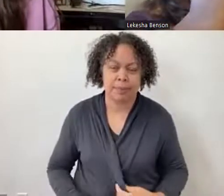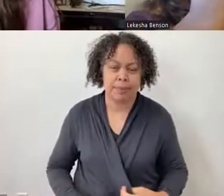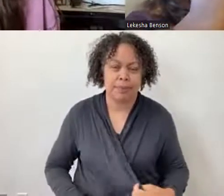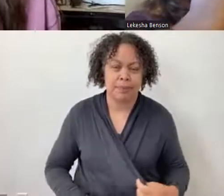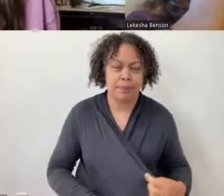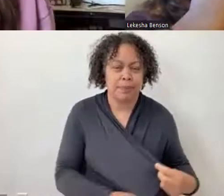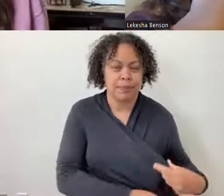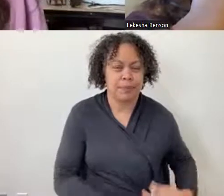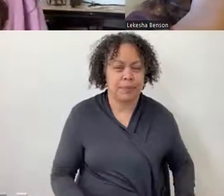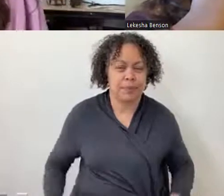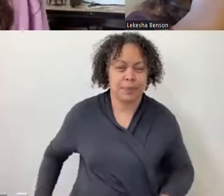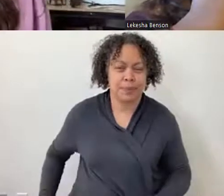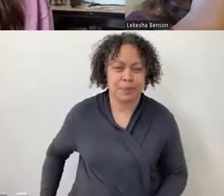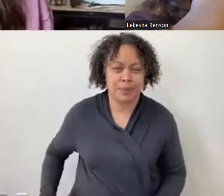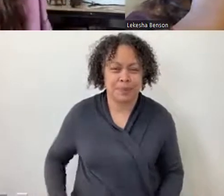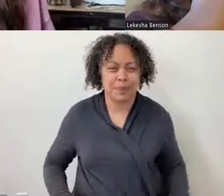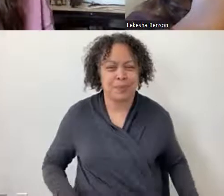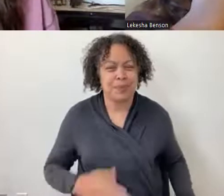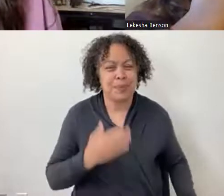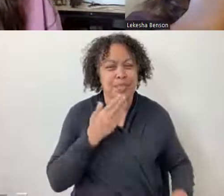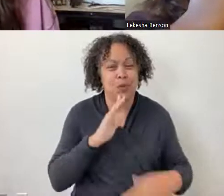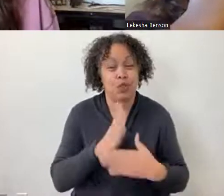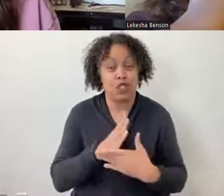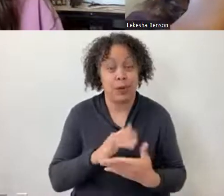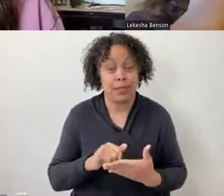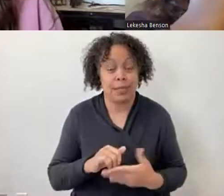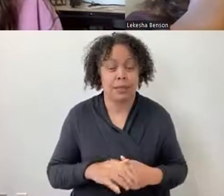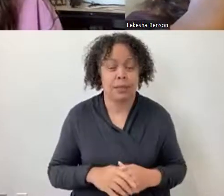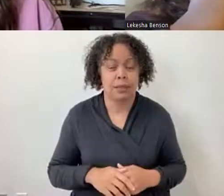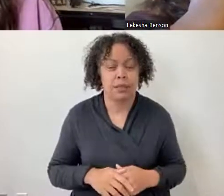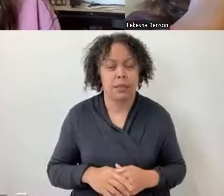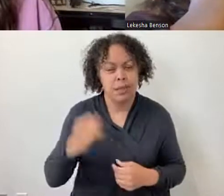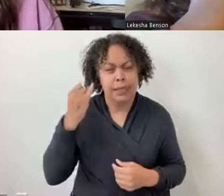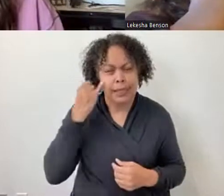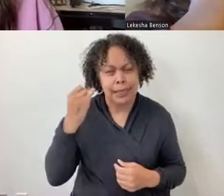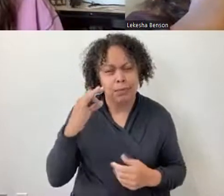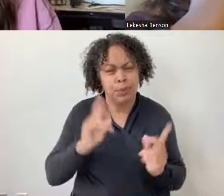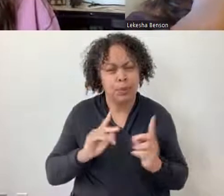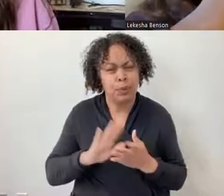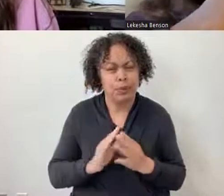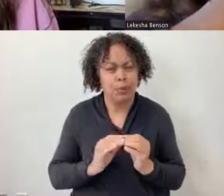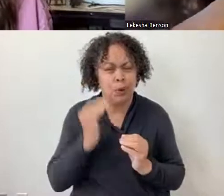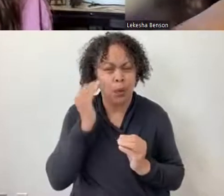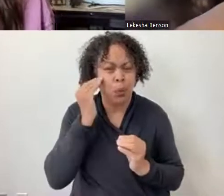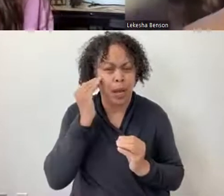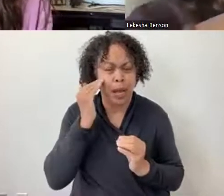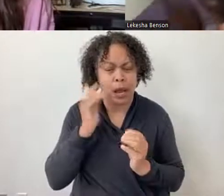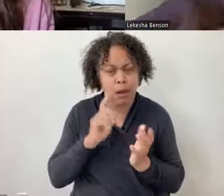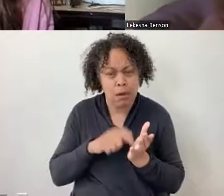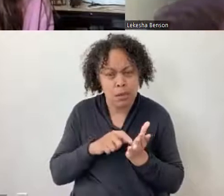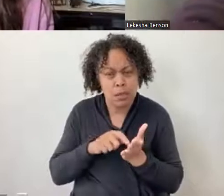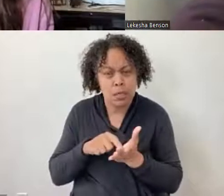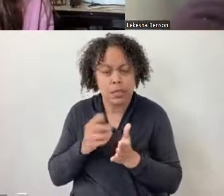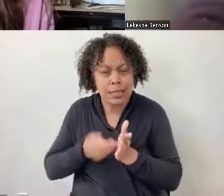Thanks. Appreciate you sharing. And certainly, I think the idea of folks becoming much more aware of where their gaps are, where